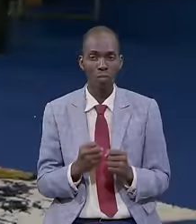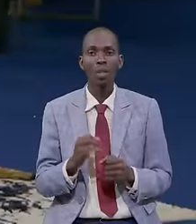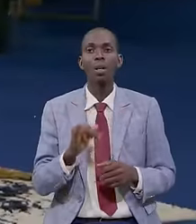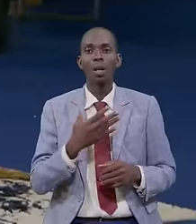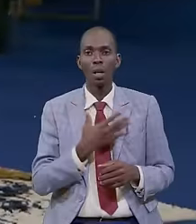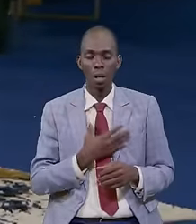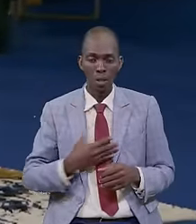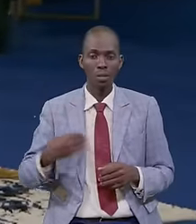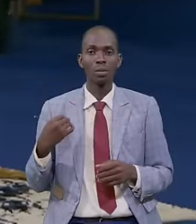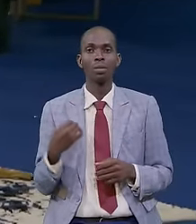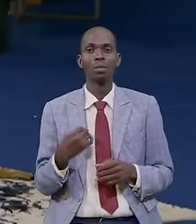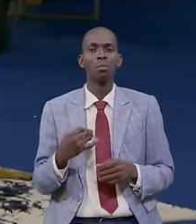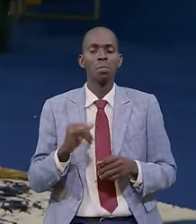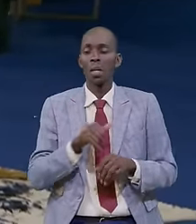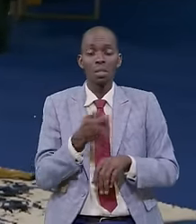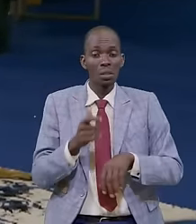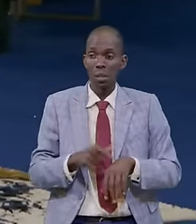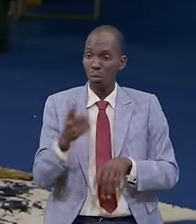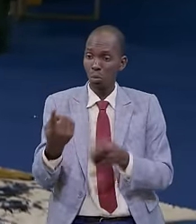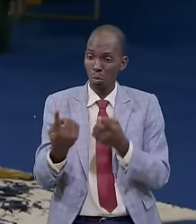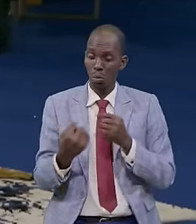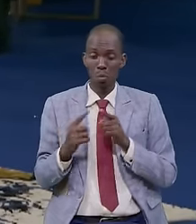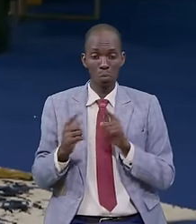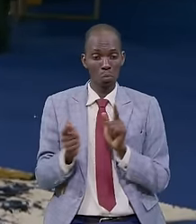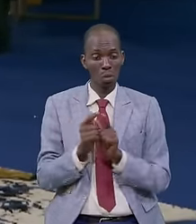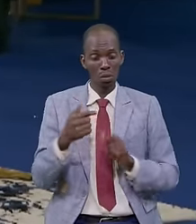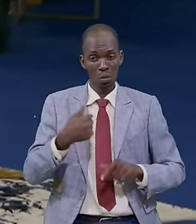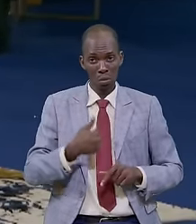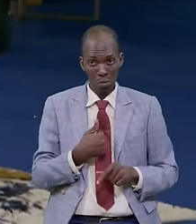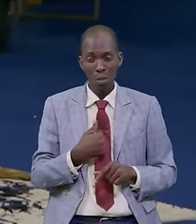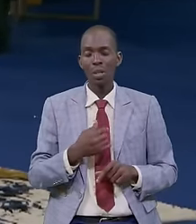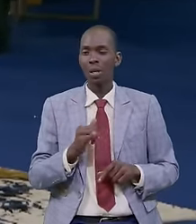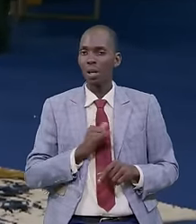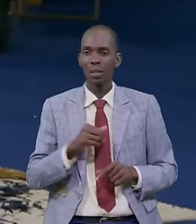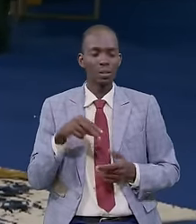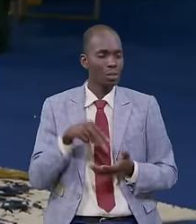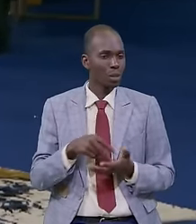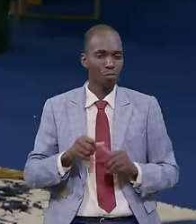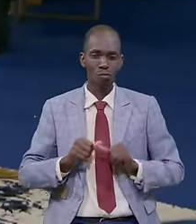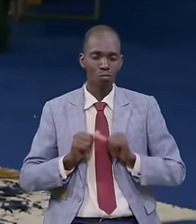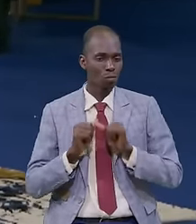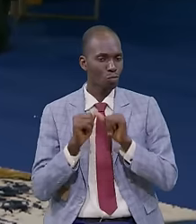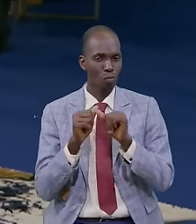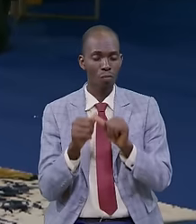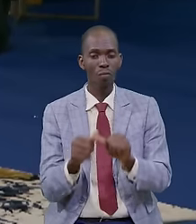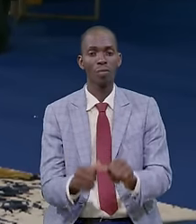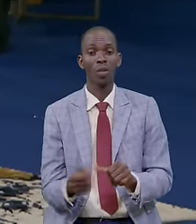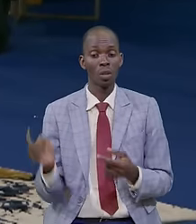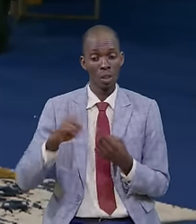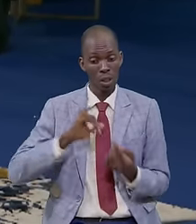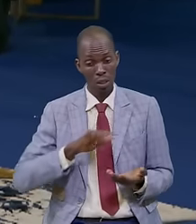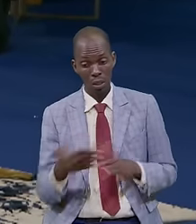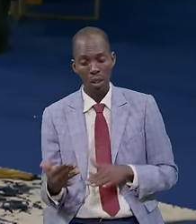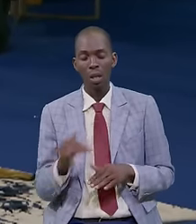me any other time until I close my eyes from there. I stand forever.